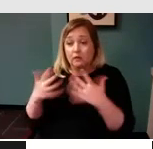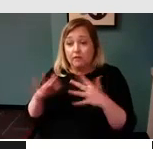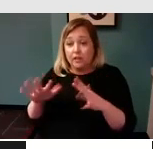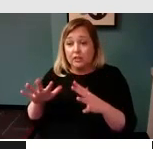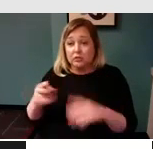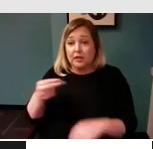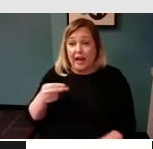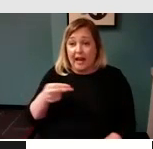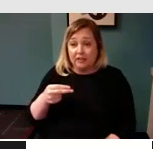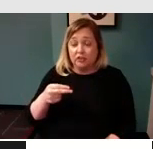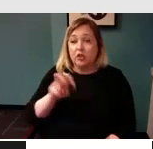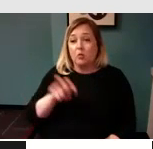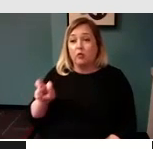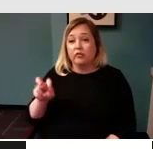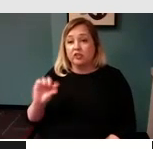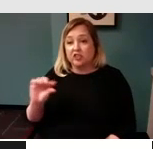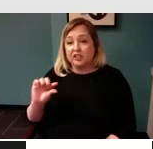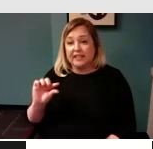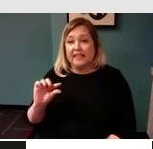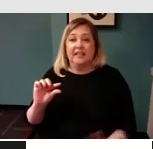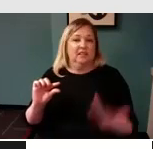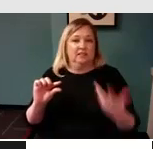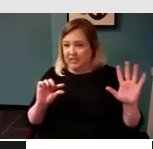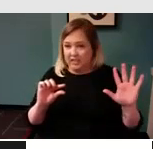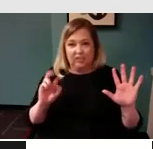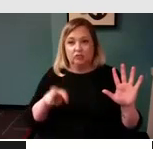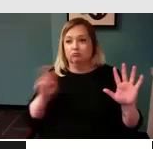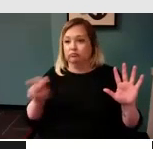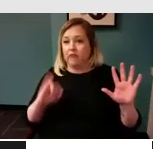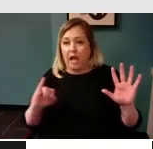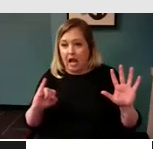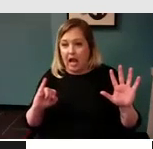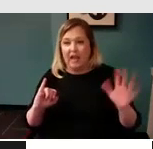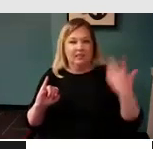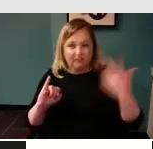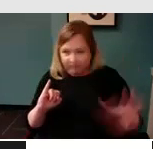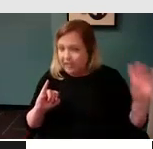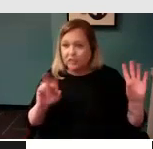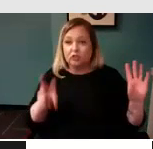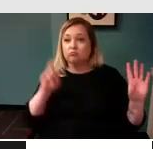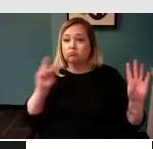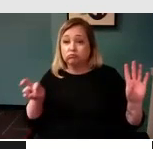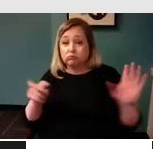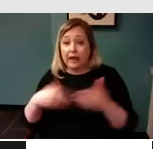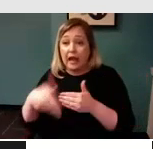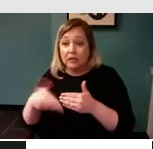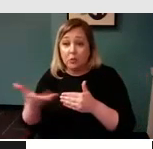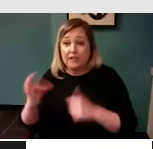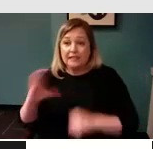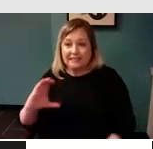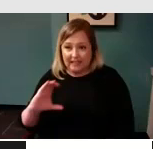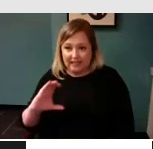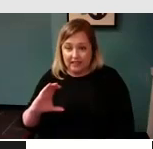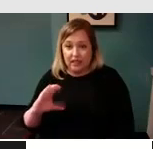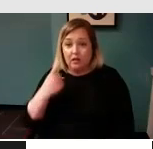done. So we move on to I. I is already done. So HGI is done. The next thing that we look at is C. Now for C, we cover all